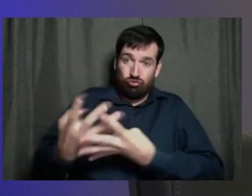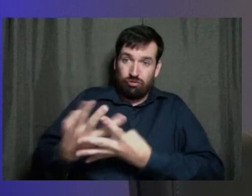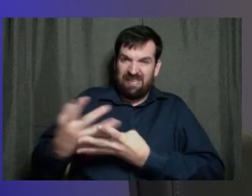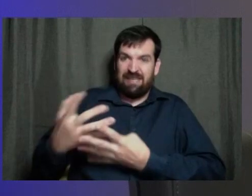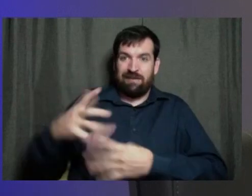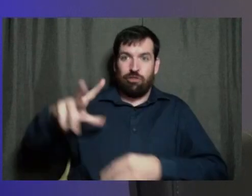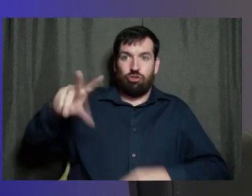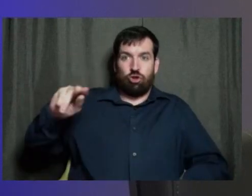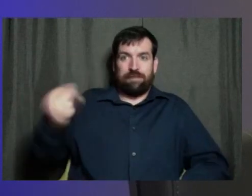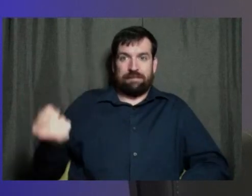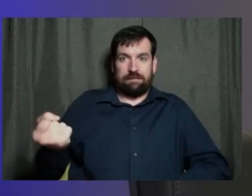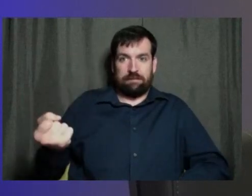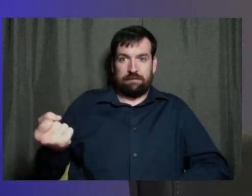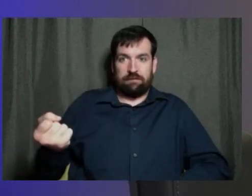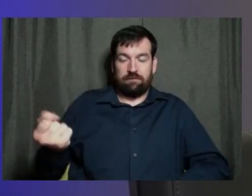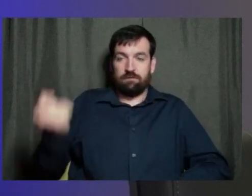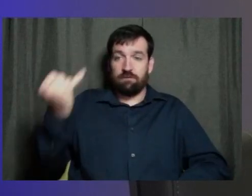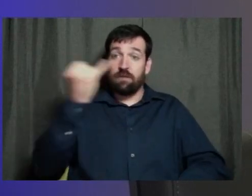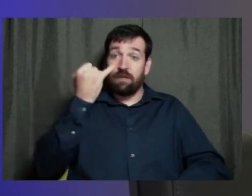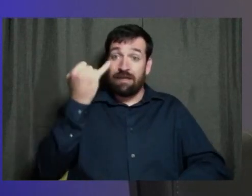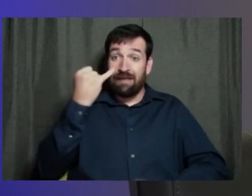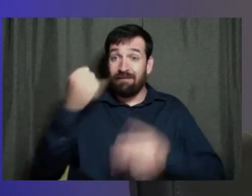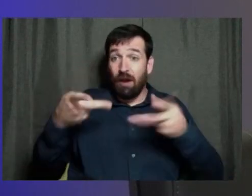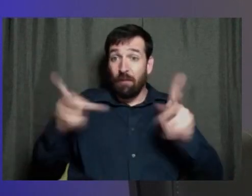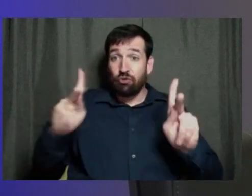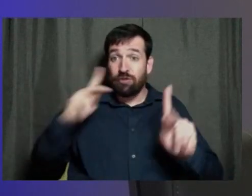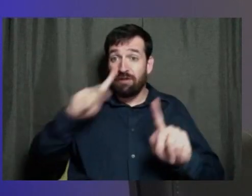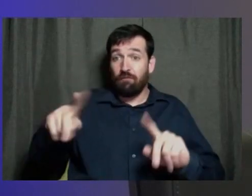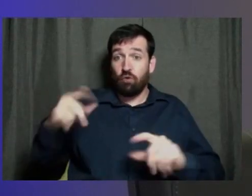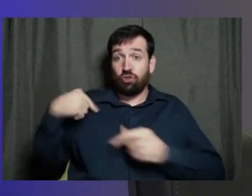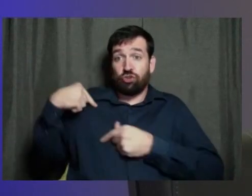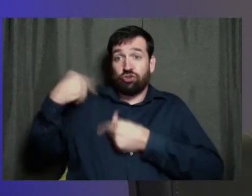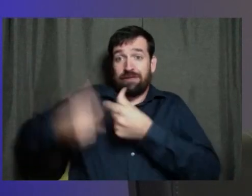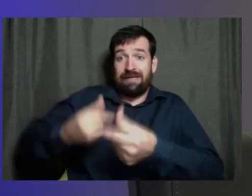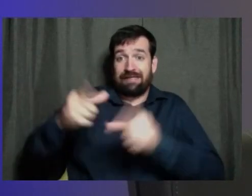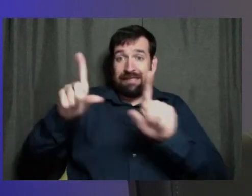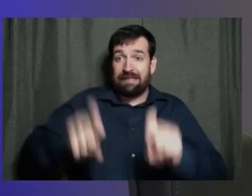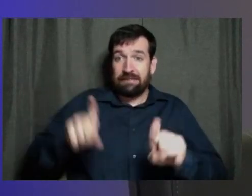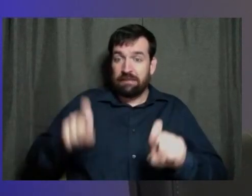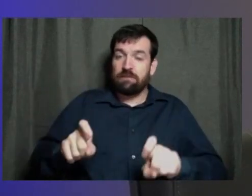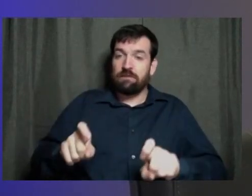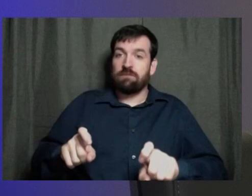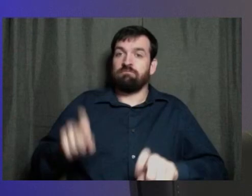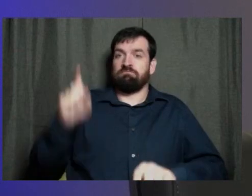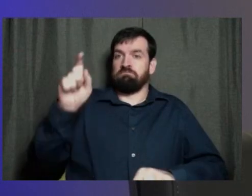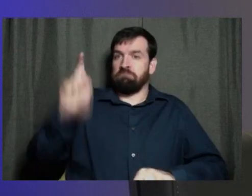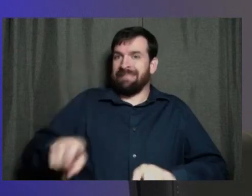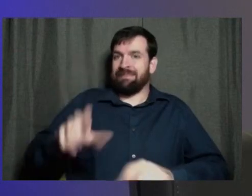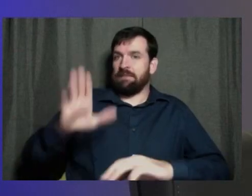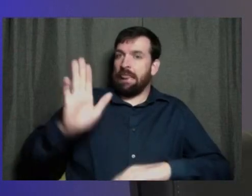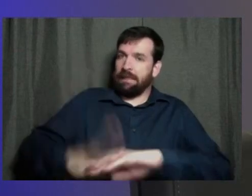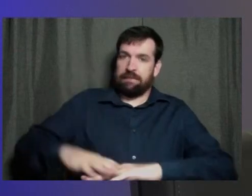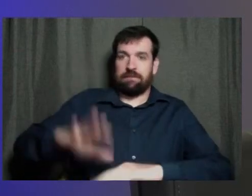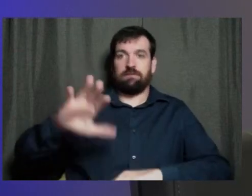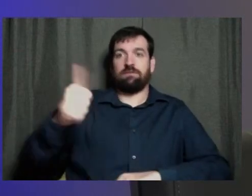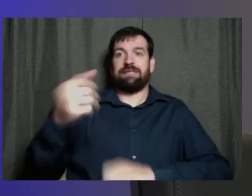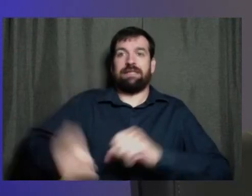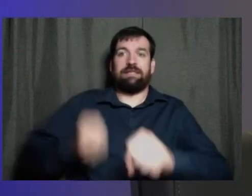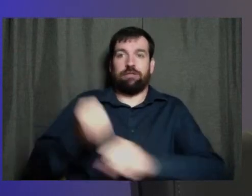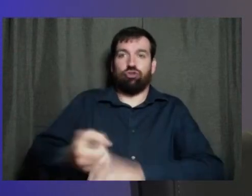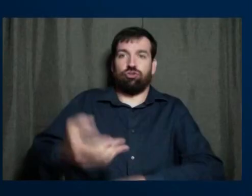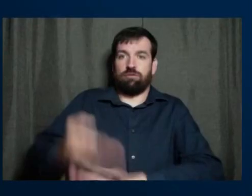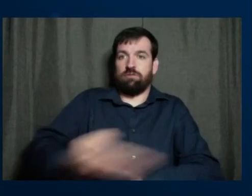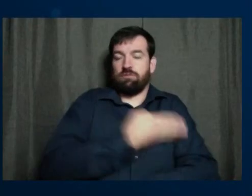And if there's an opportunity for genetic testing, we would want to make sure that it happens by that date so that we could be pursuing the best preventative